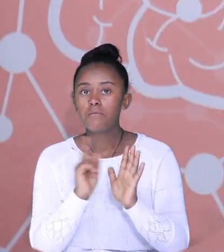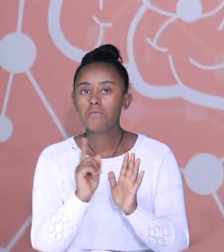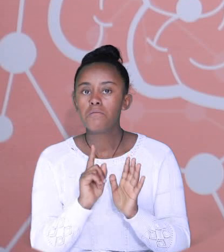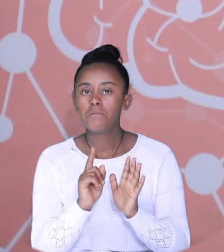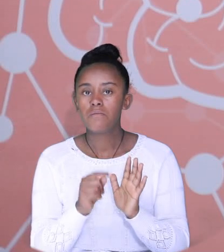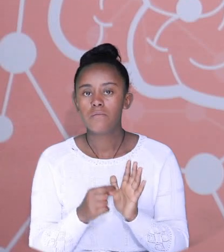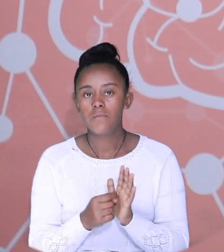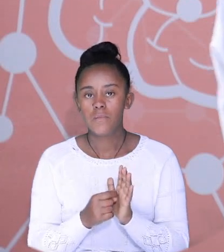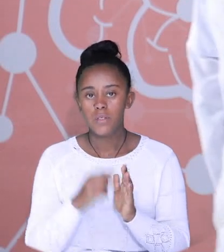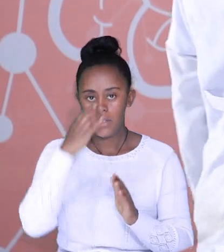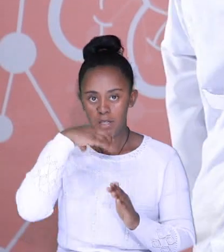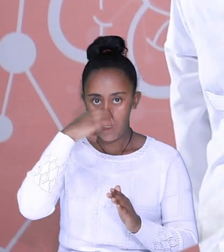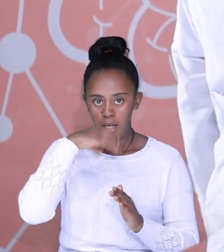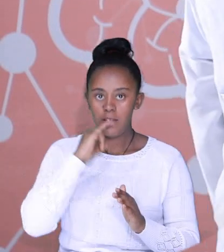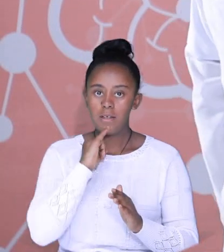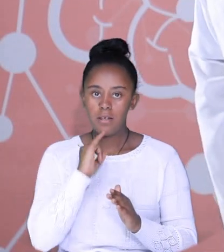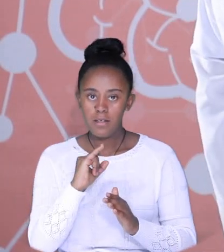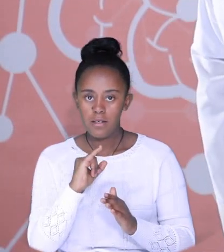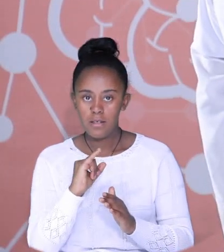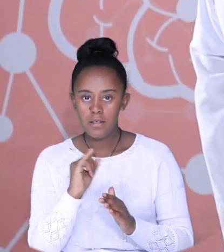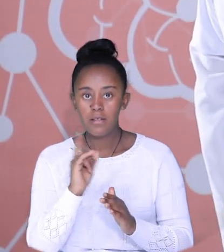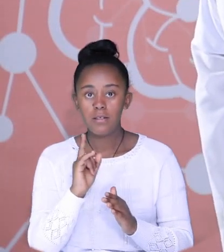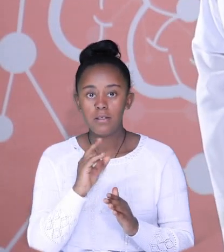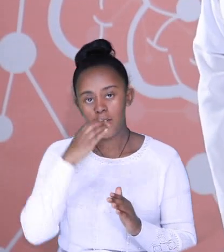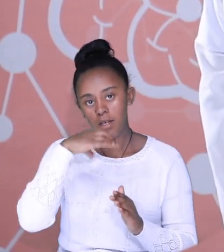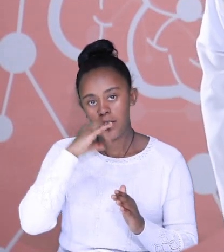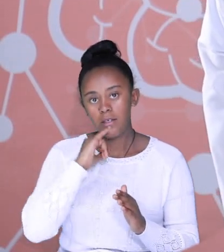indicates the heat is